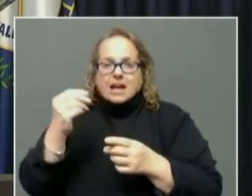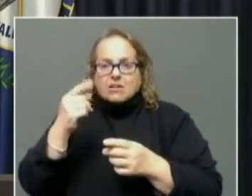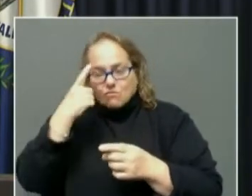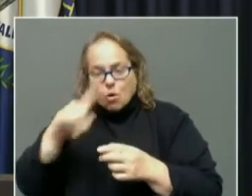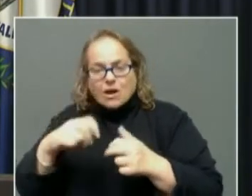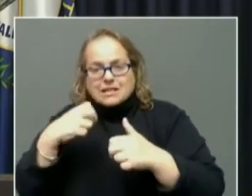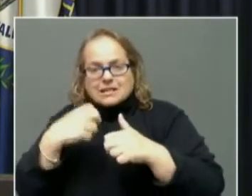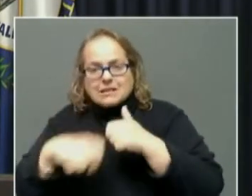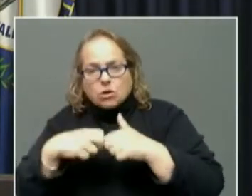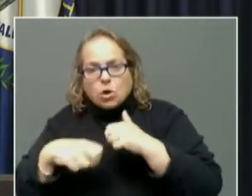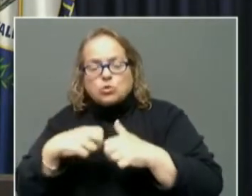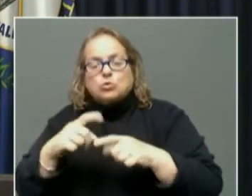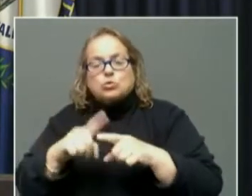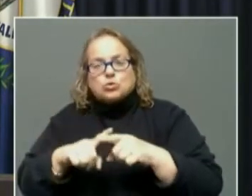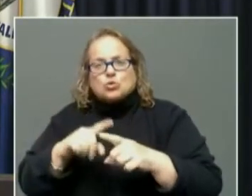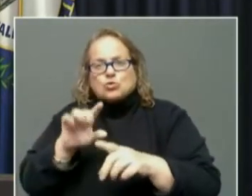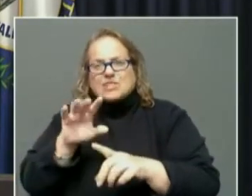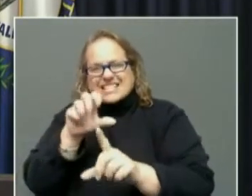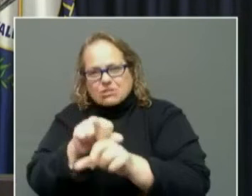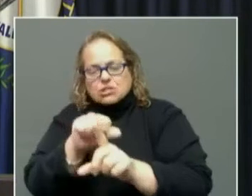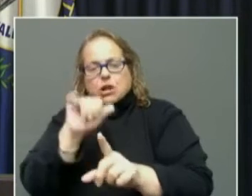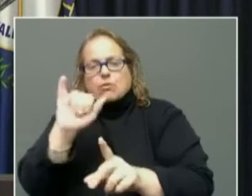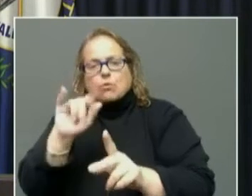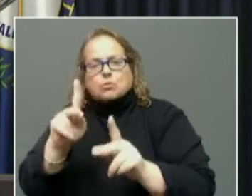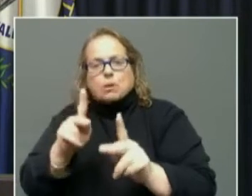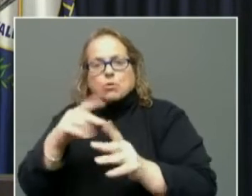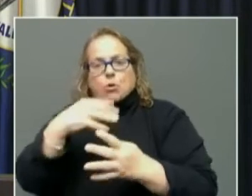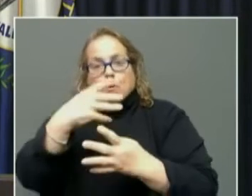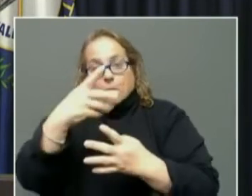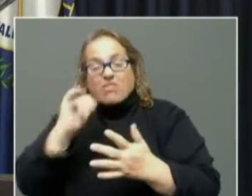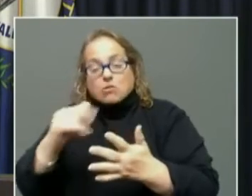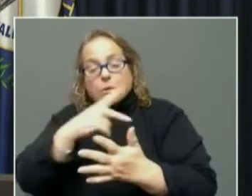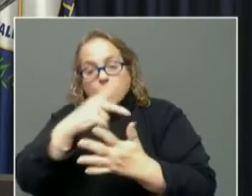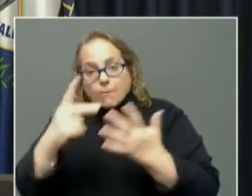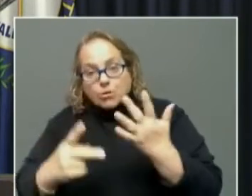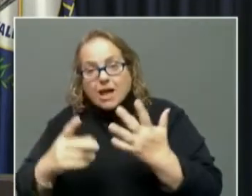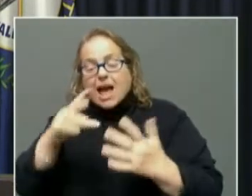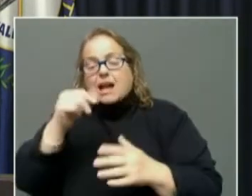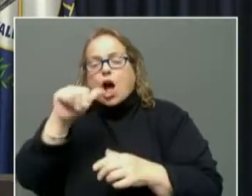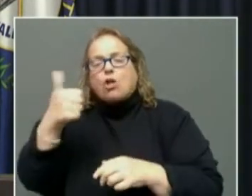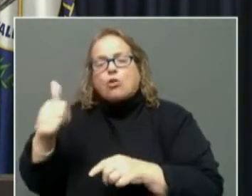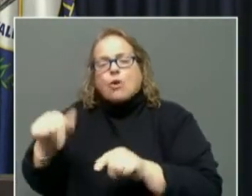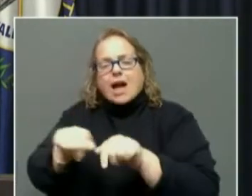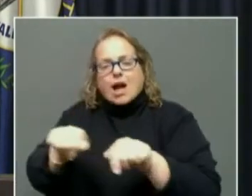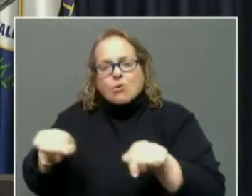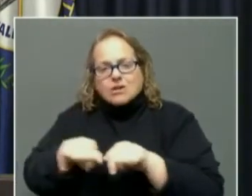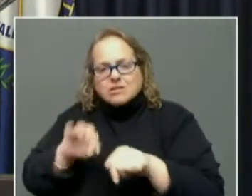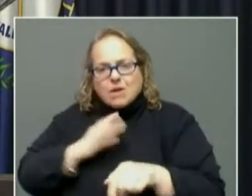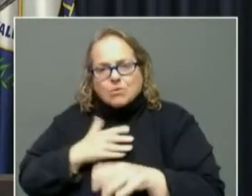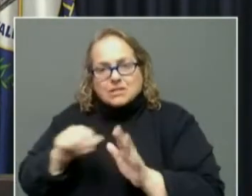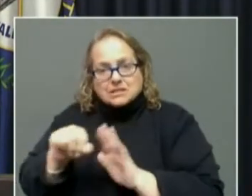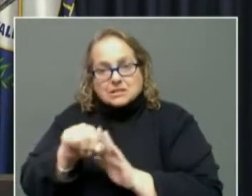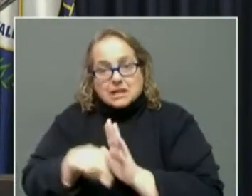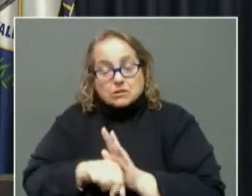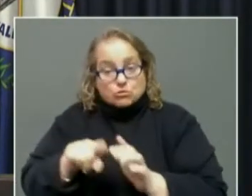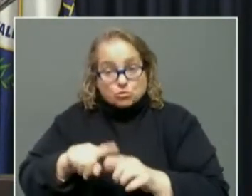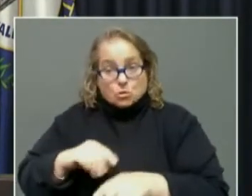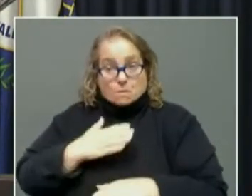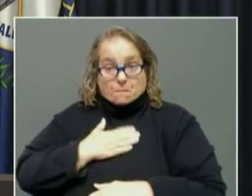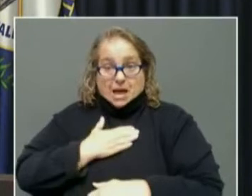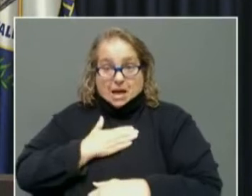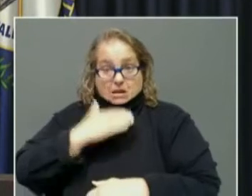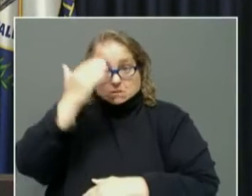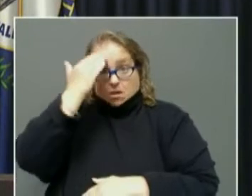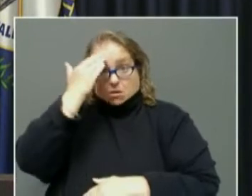and some other areas across the state in our regular programs. To my knowledge, we have not seen any side